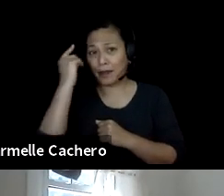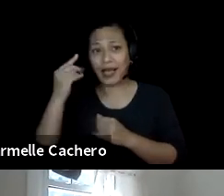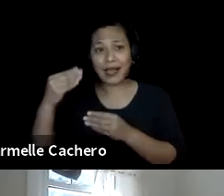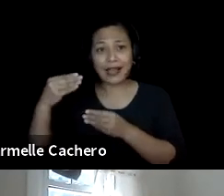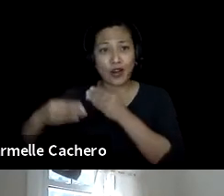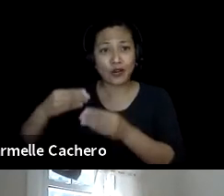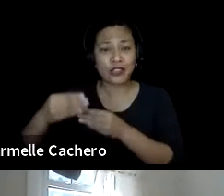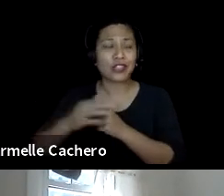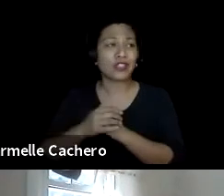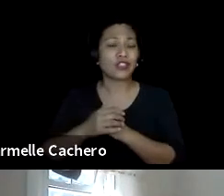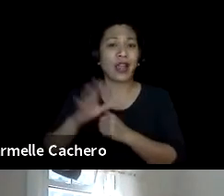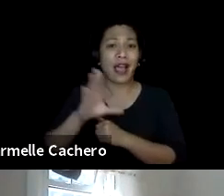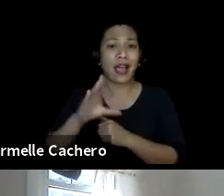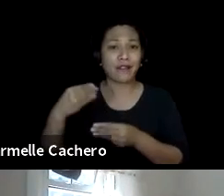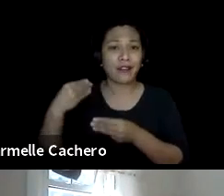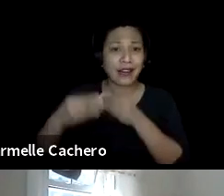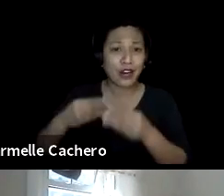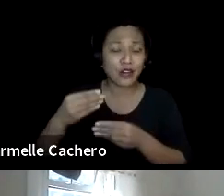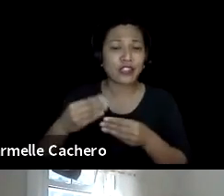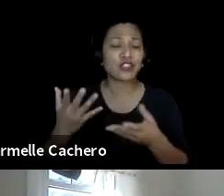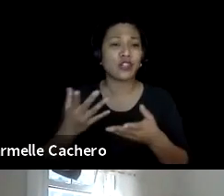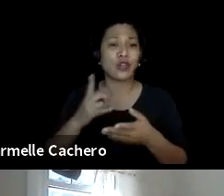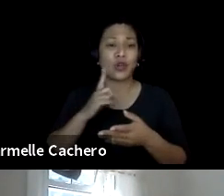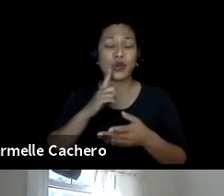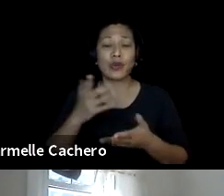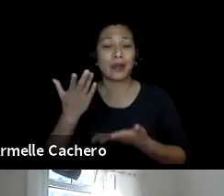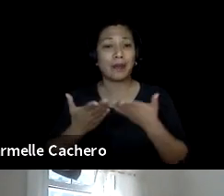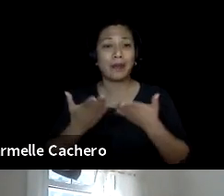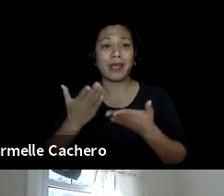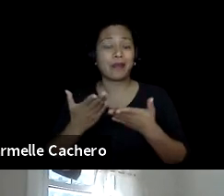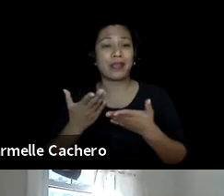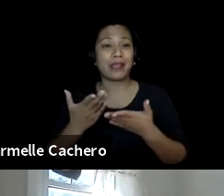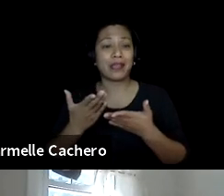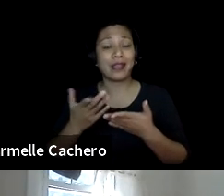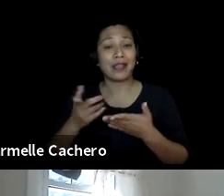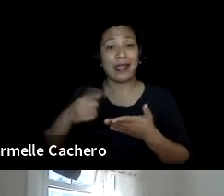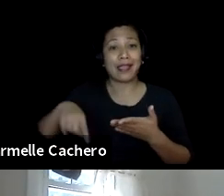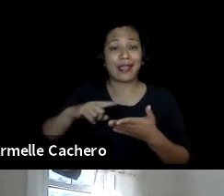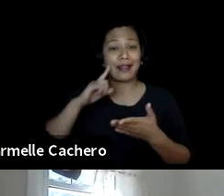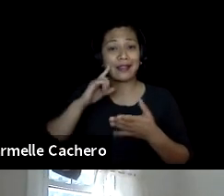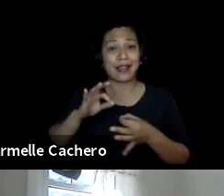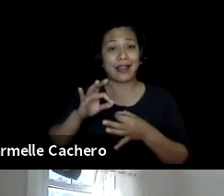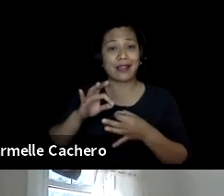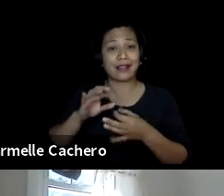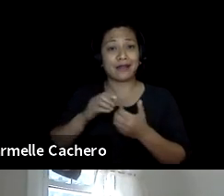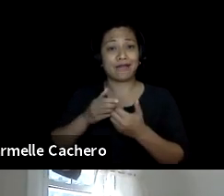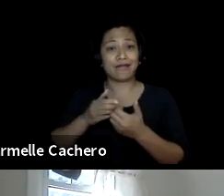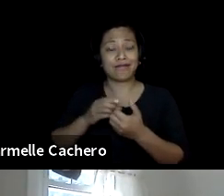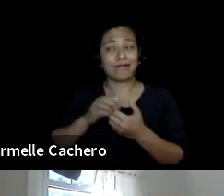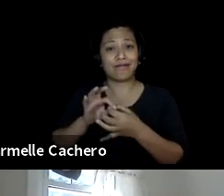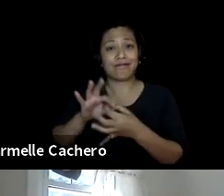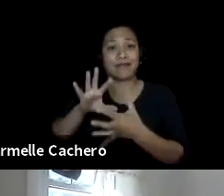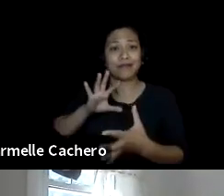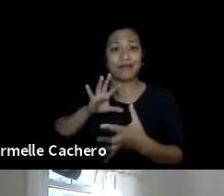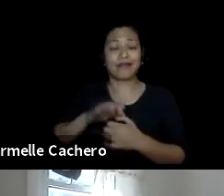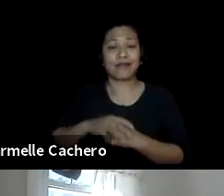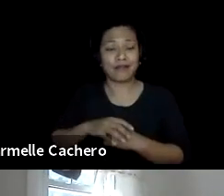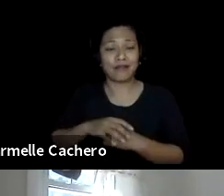heritage, may choose to disengage from that art form or